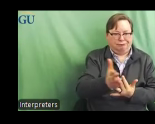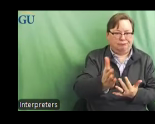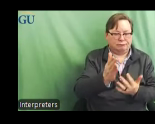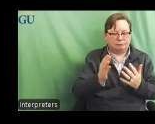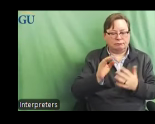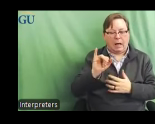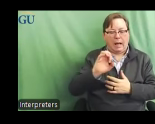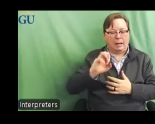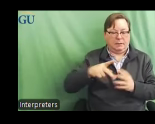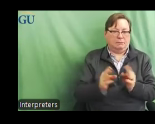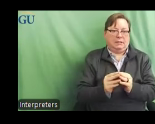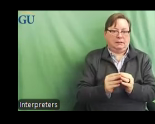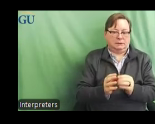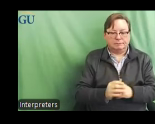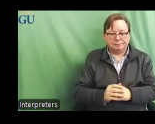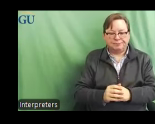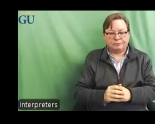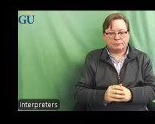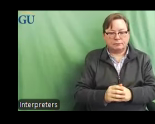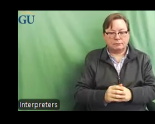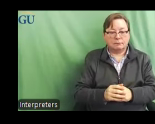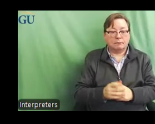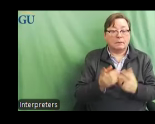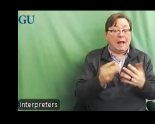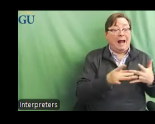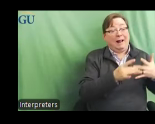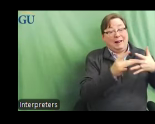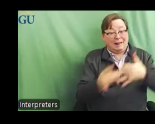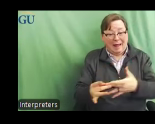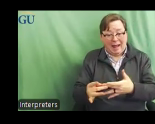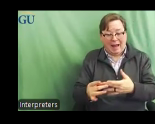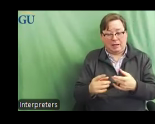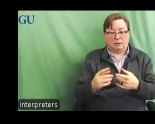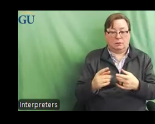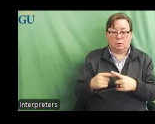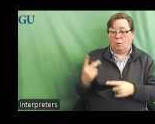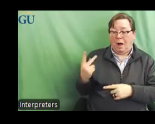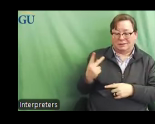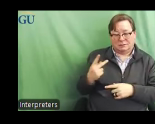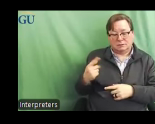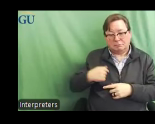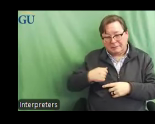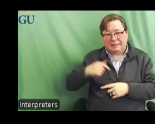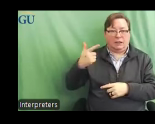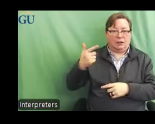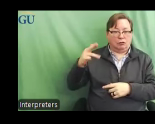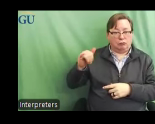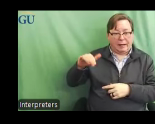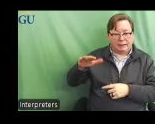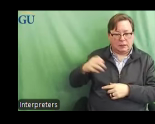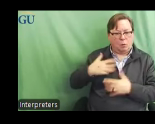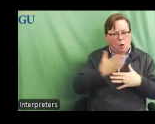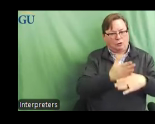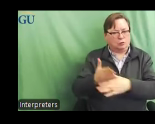So that led us to, we, meaning Gracie and I, wanted to share our story and our struggles and successes